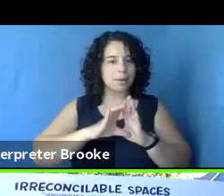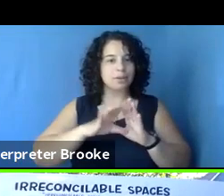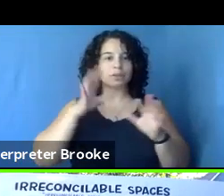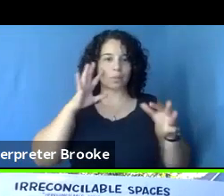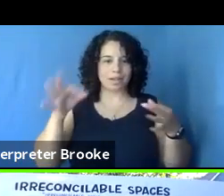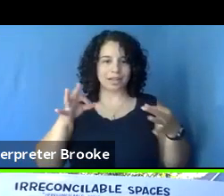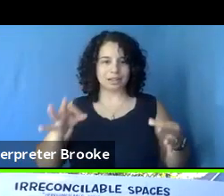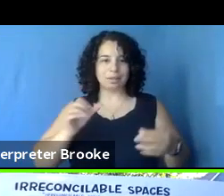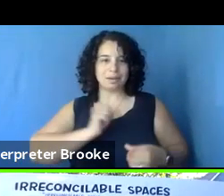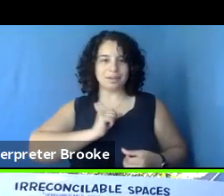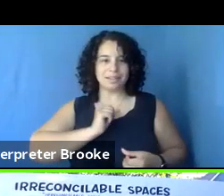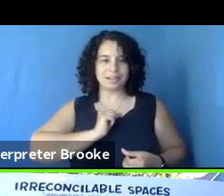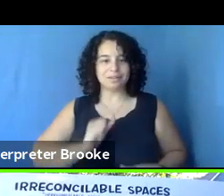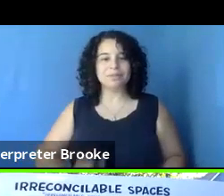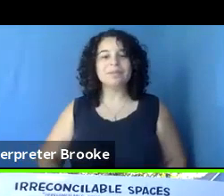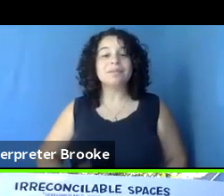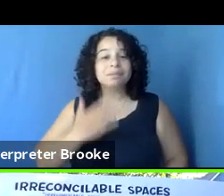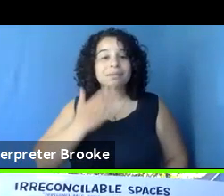check-in.